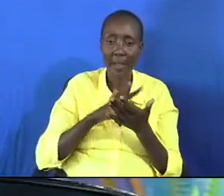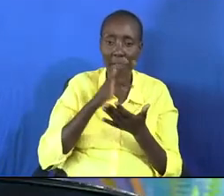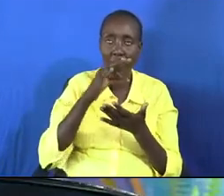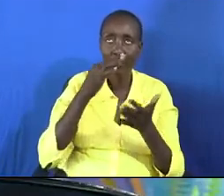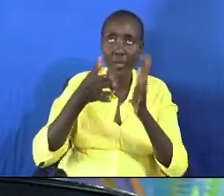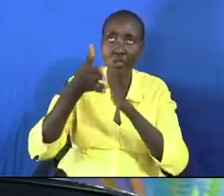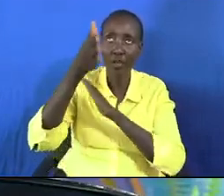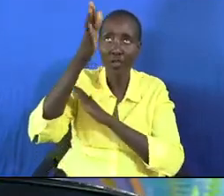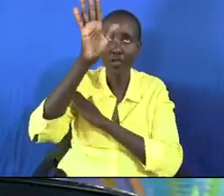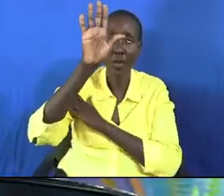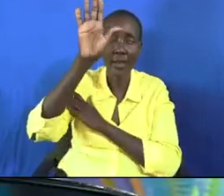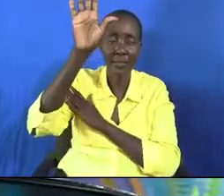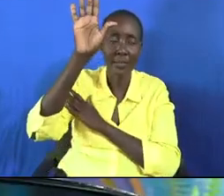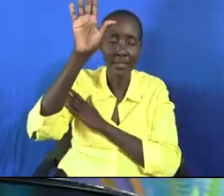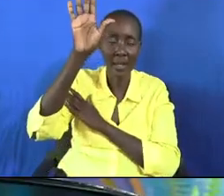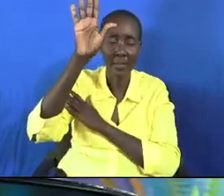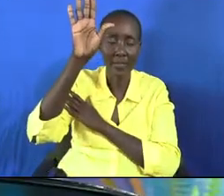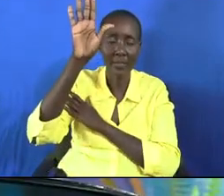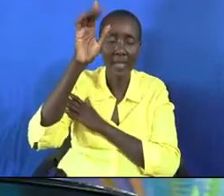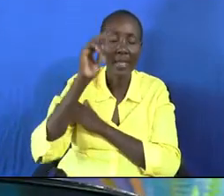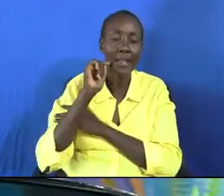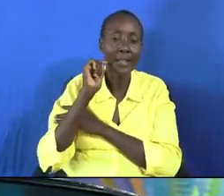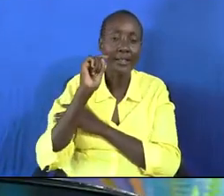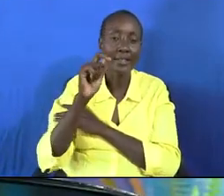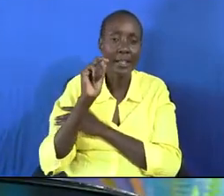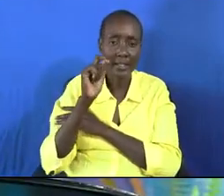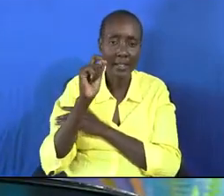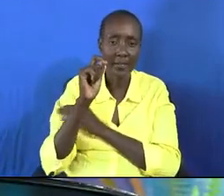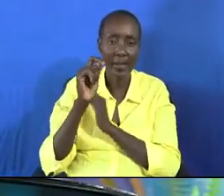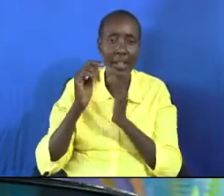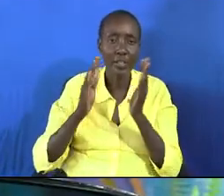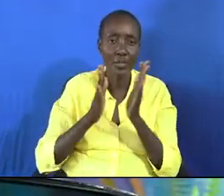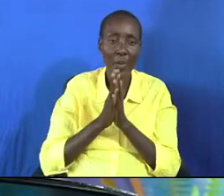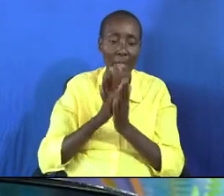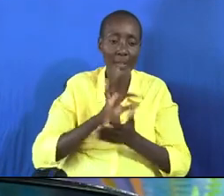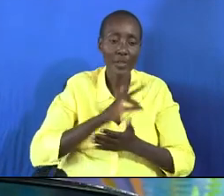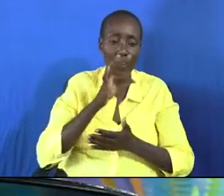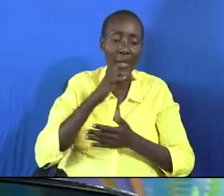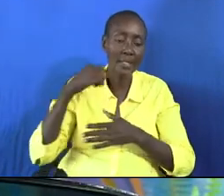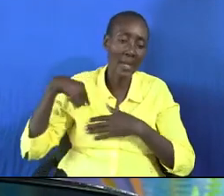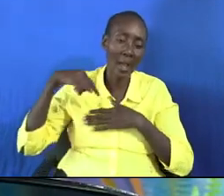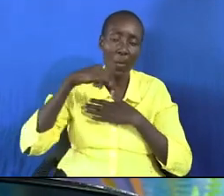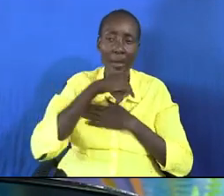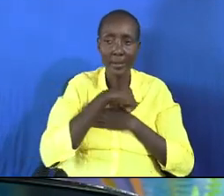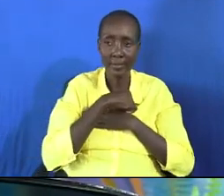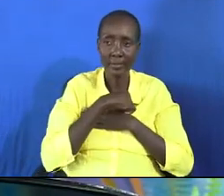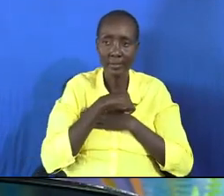Spirit of God himself testifies with our spirit, small s,